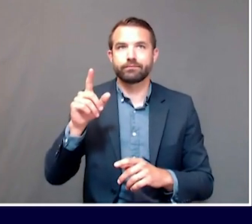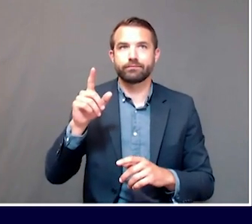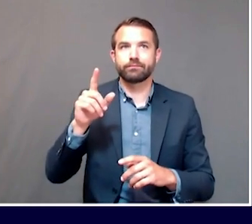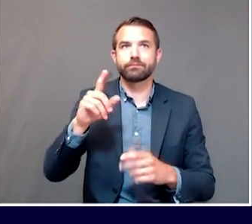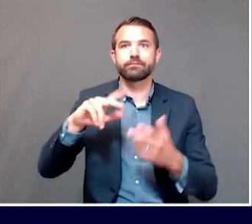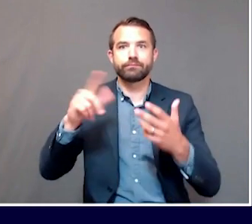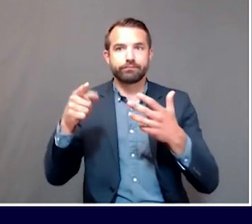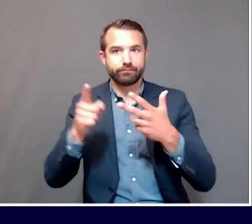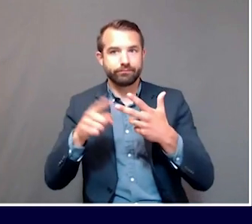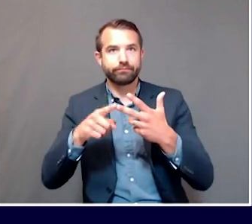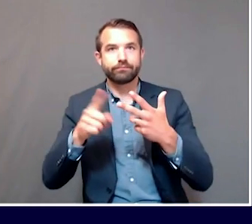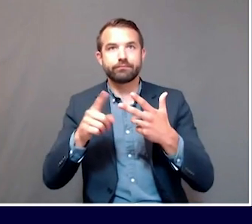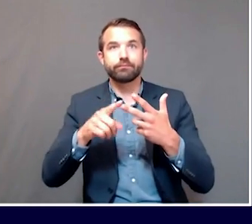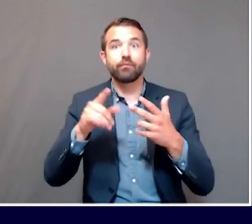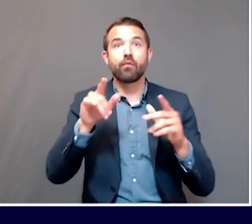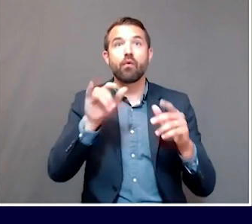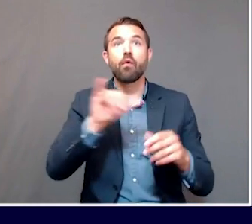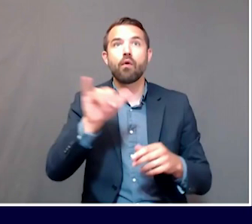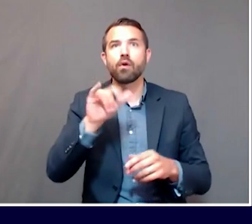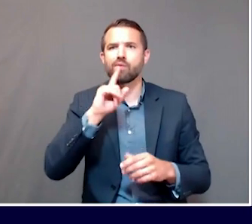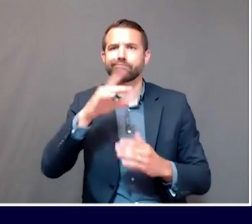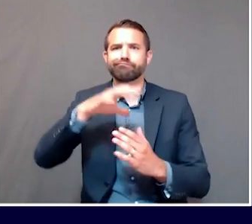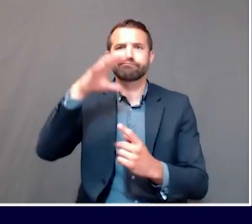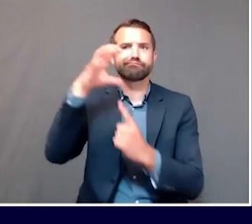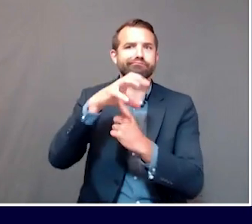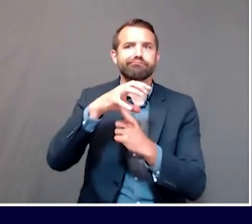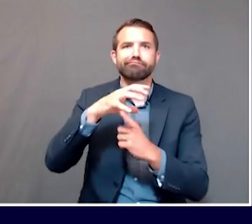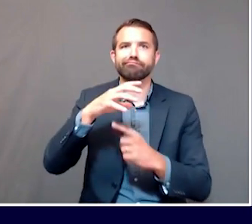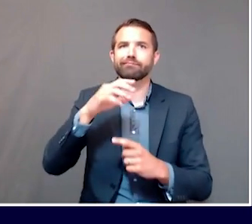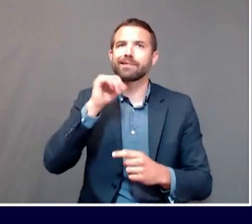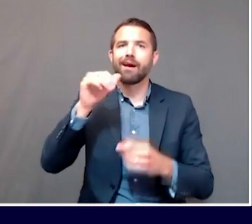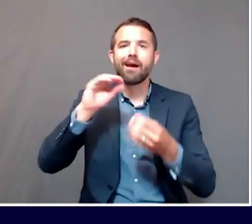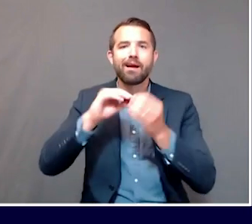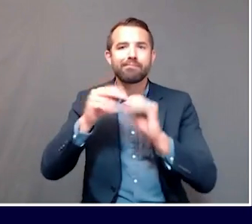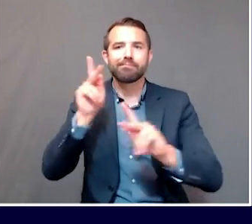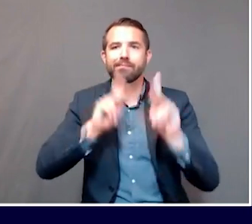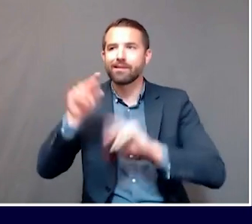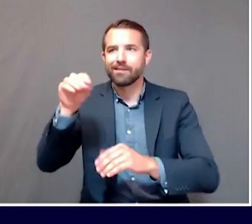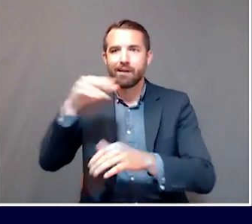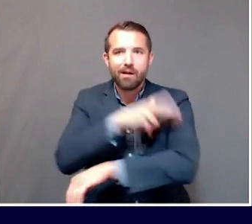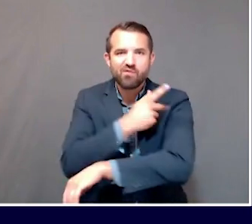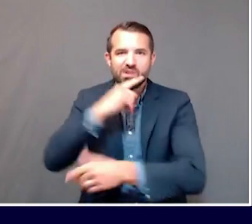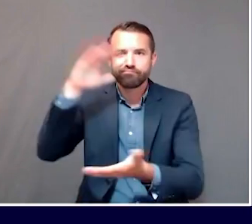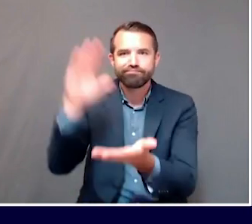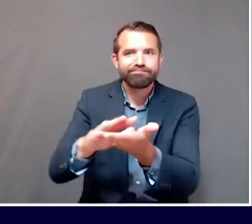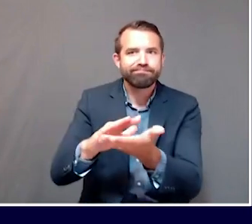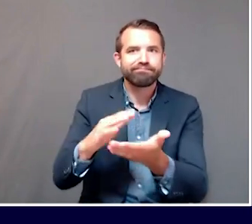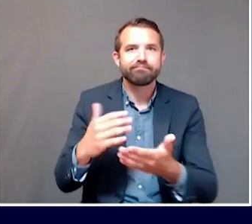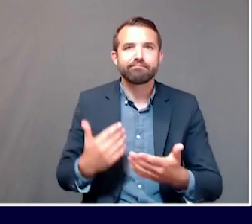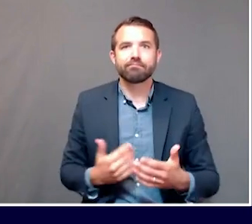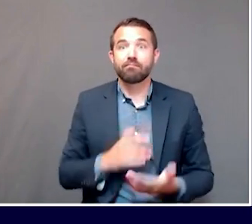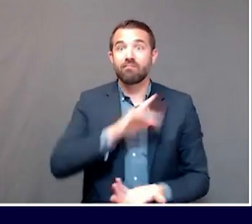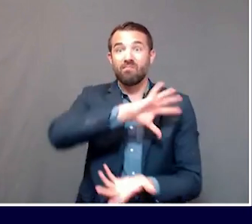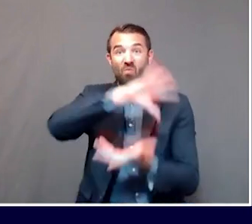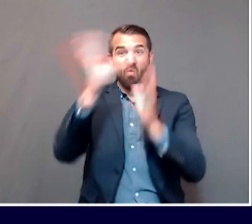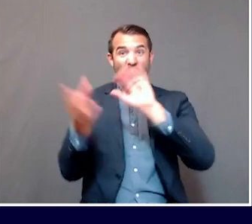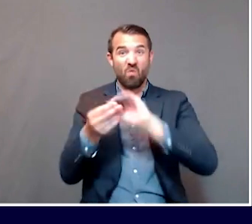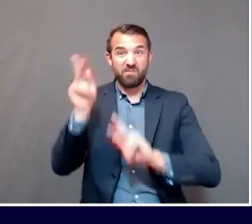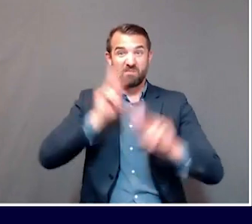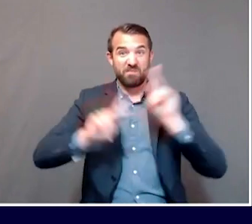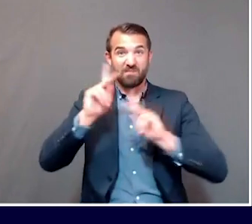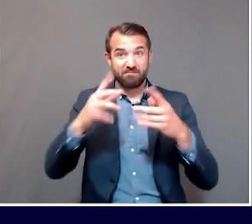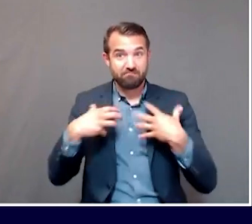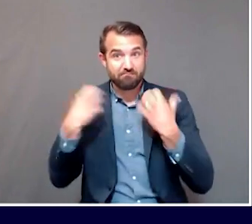reporting. And we are 5th highest in the percentage of people who recovered out of the 42 states